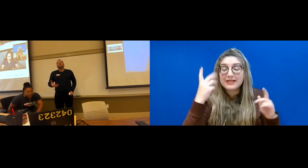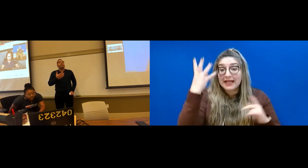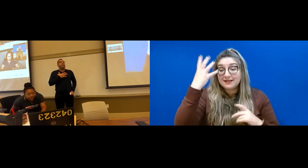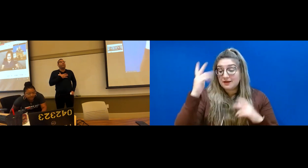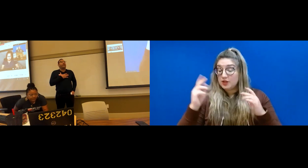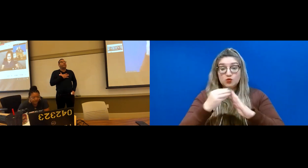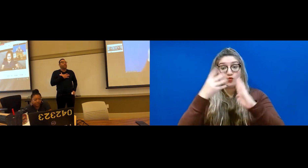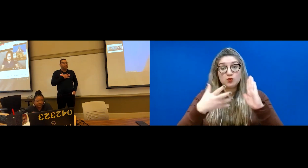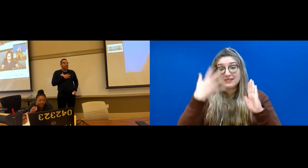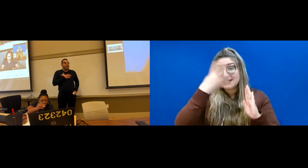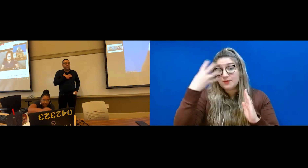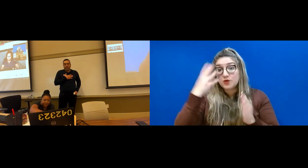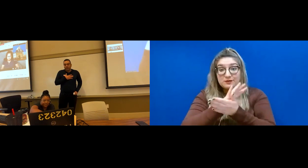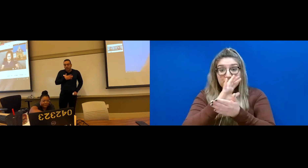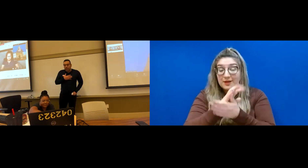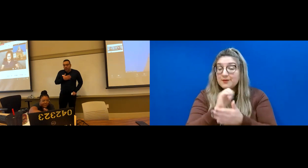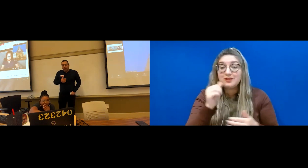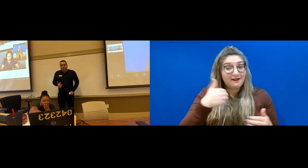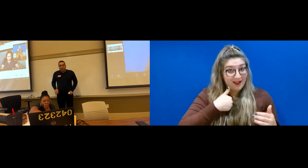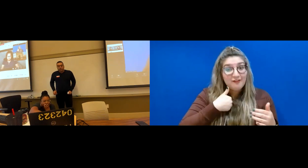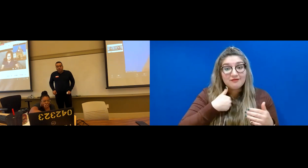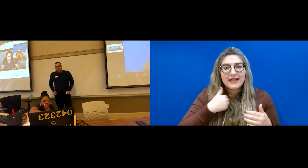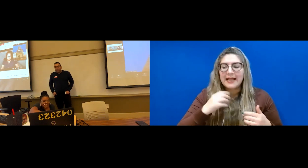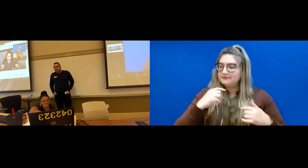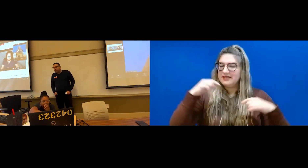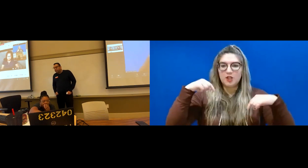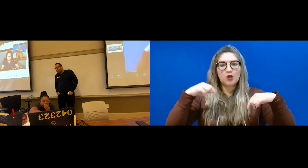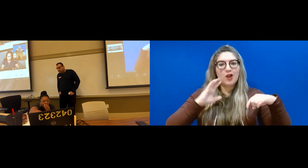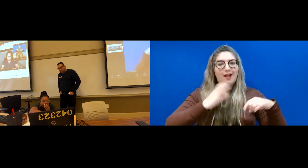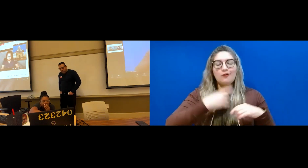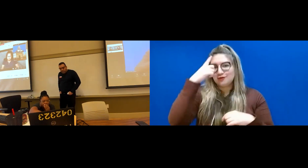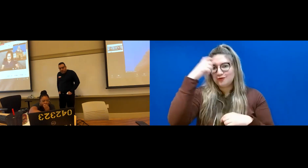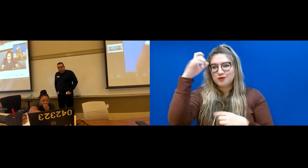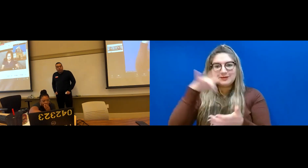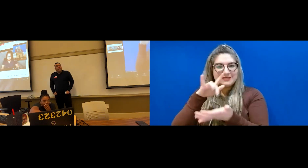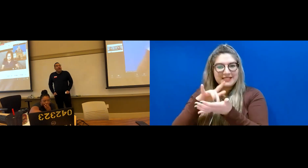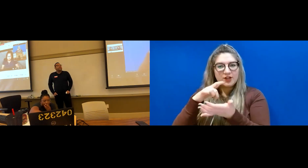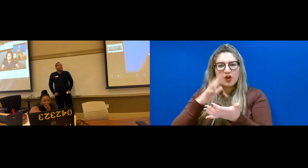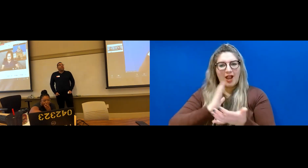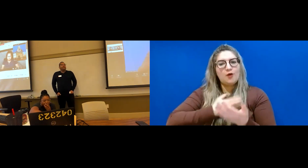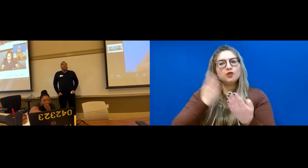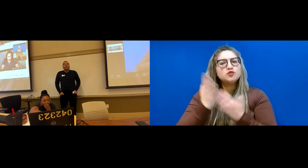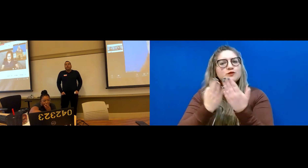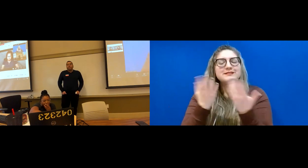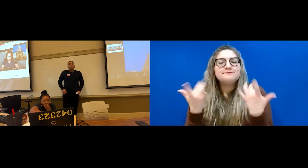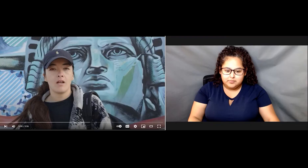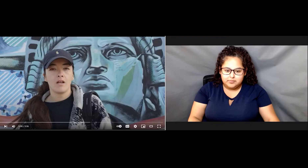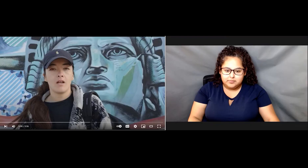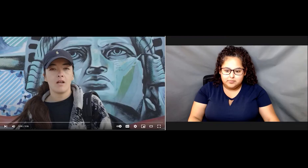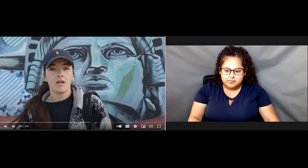the services that we provide at the Dream Center, the DAPA student population. So I'm gonna start with the